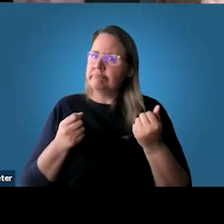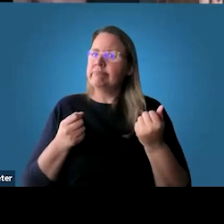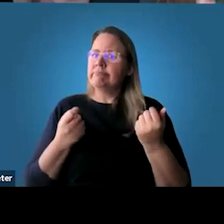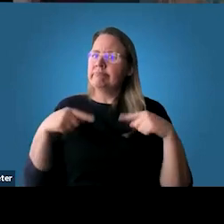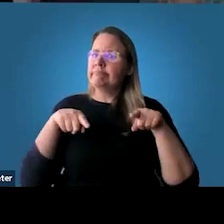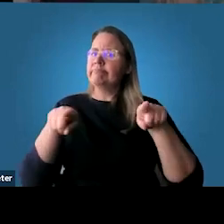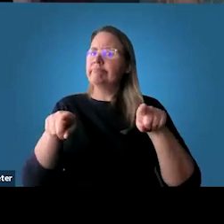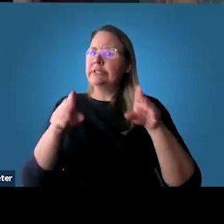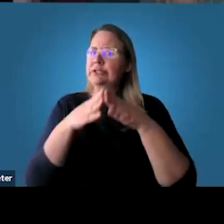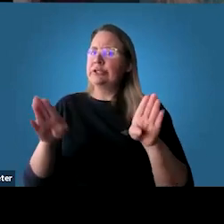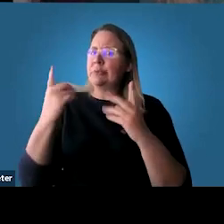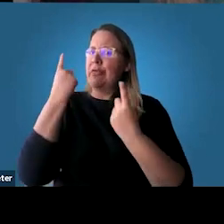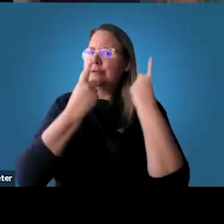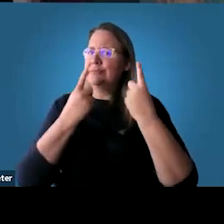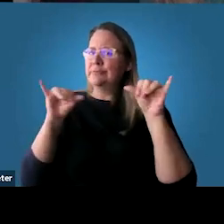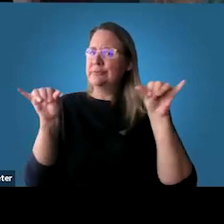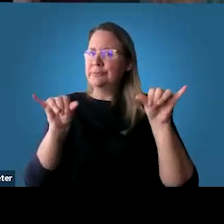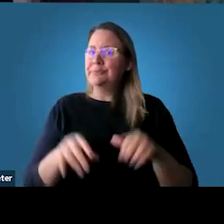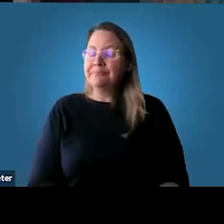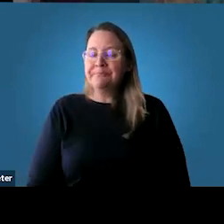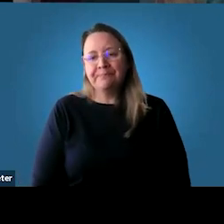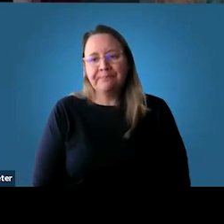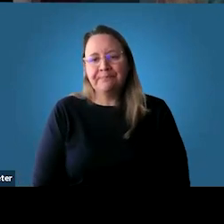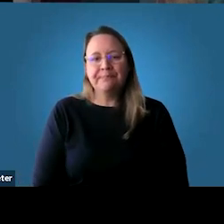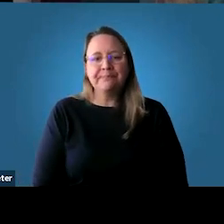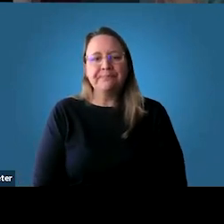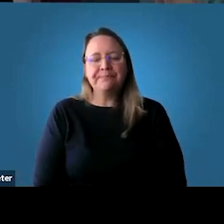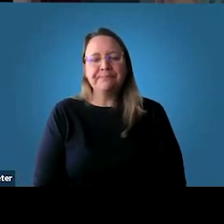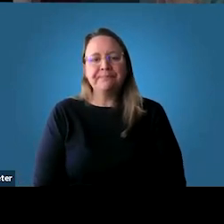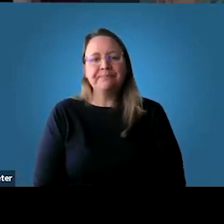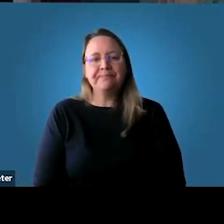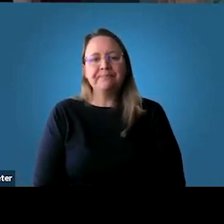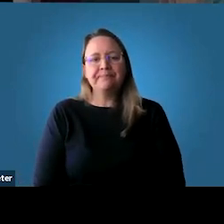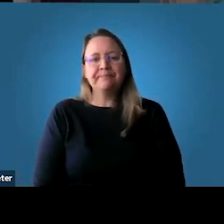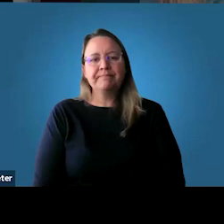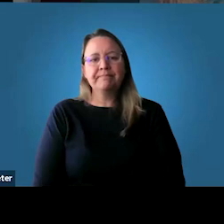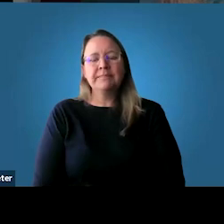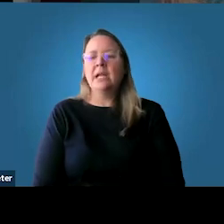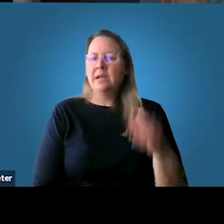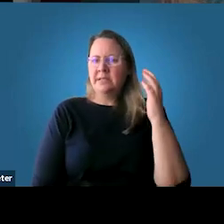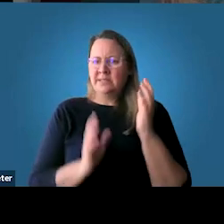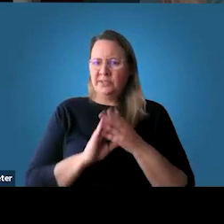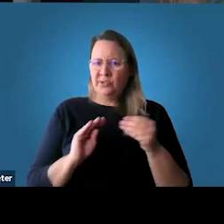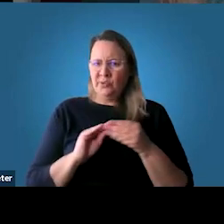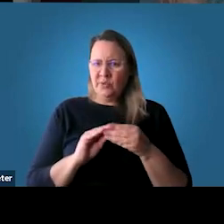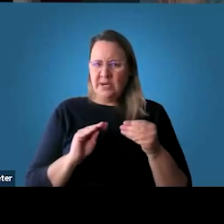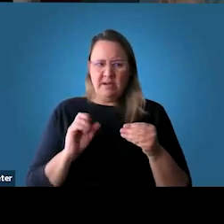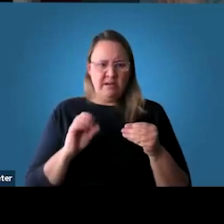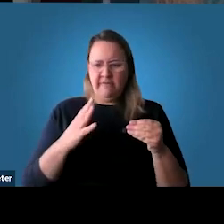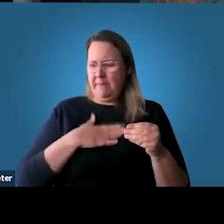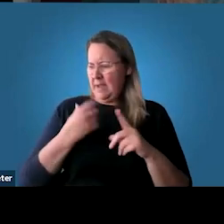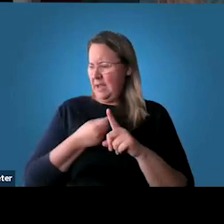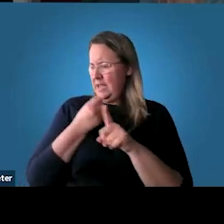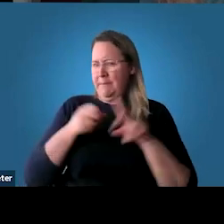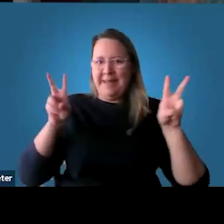generous thinking mindset that I mentioned a minute ago. The first is to tell the story of your impact. For